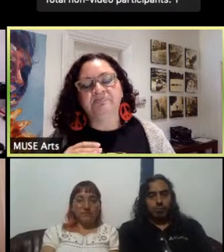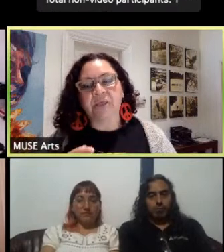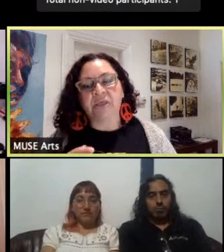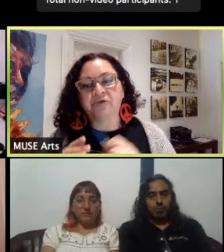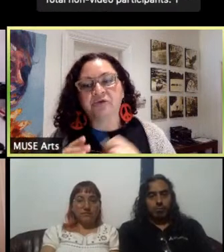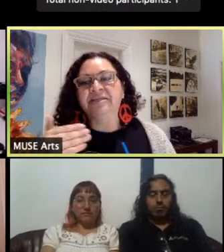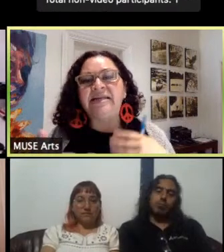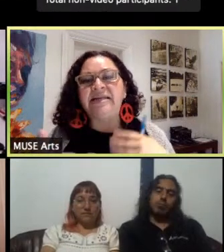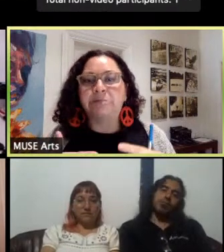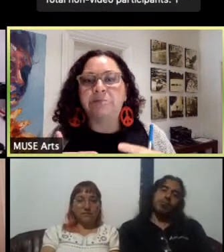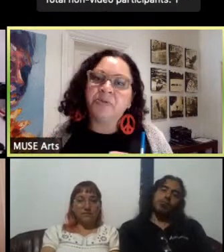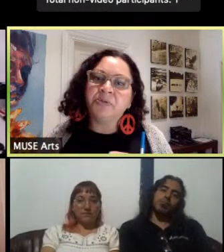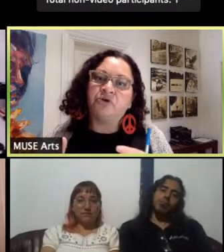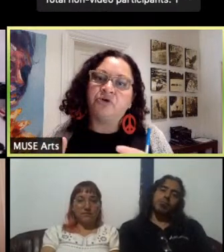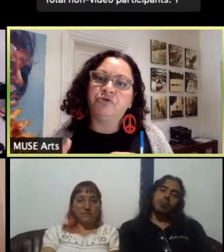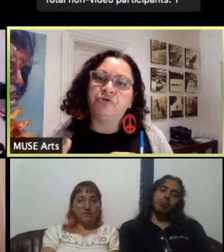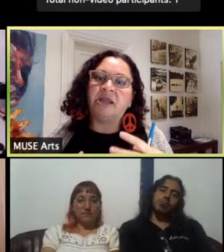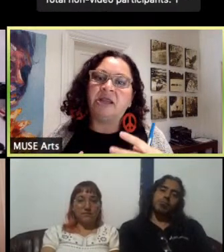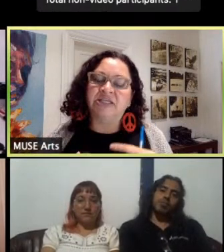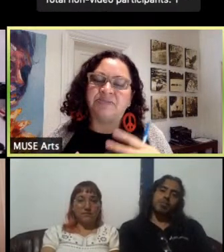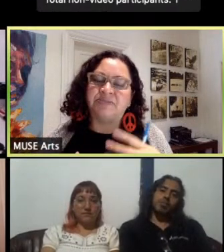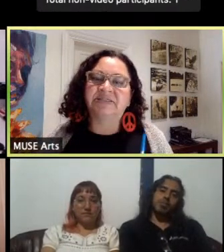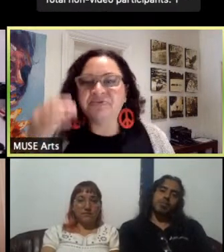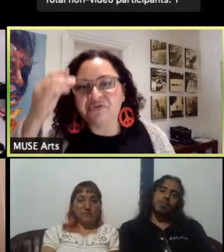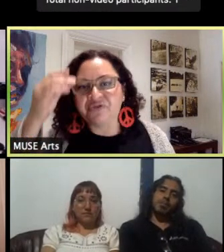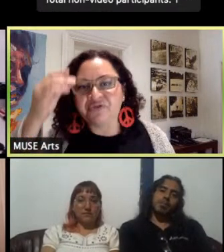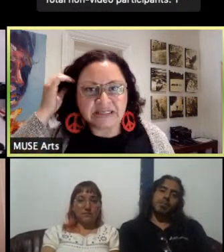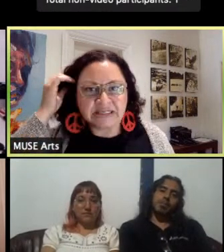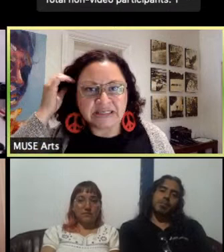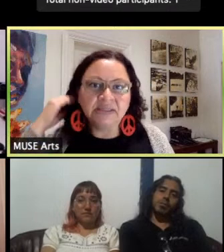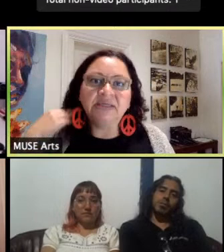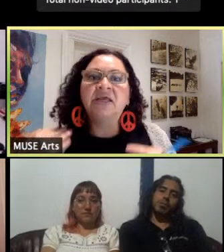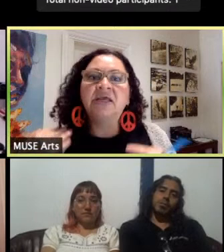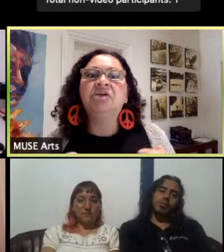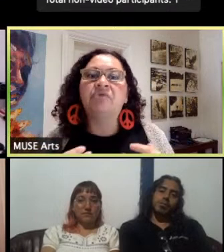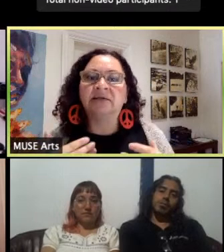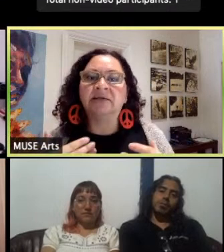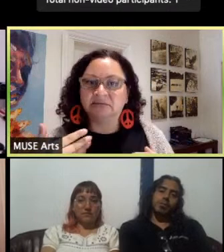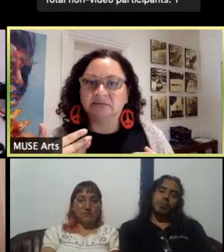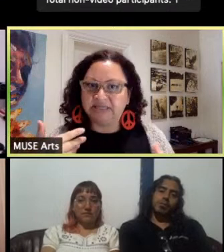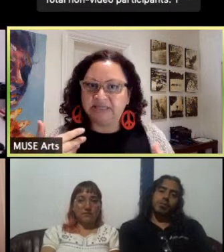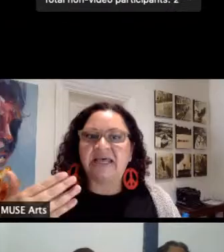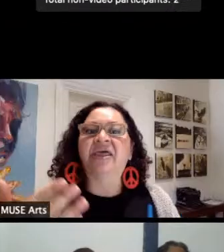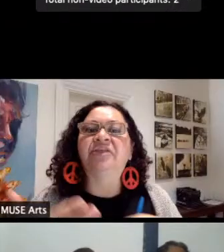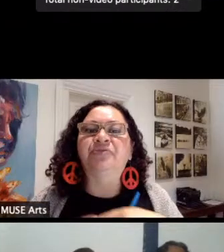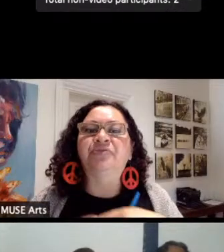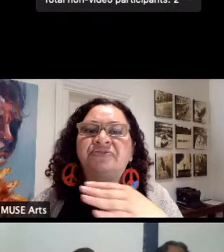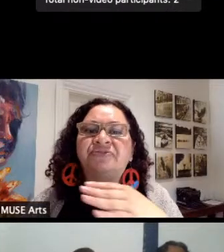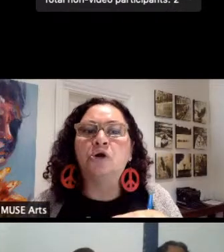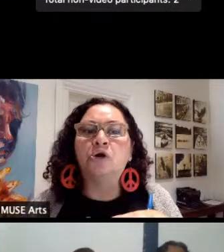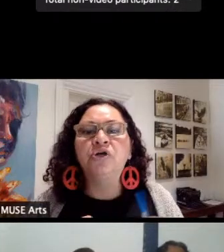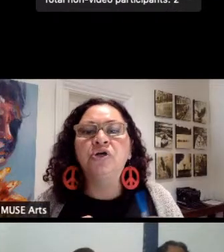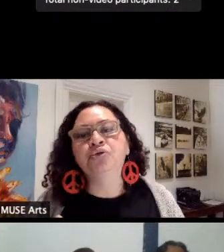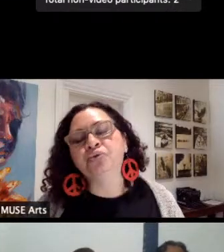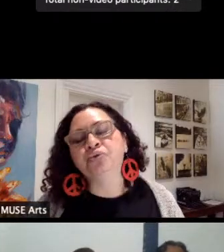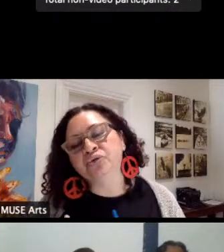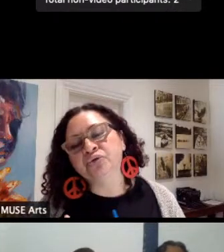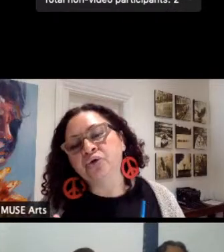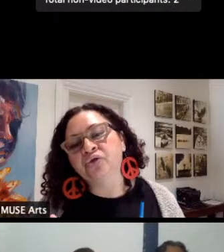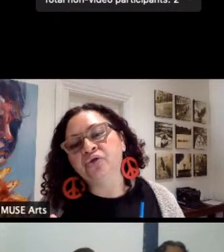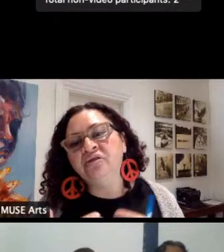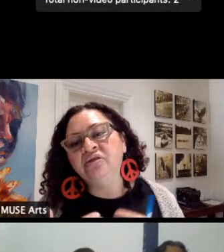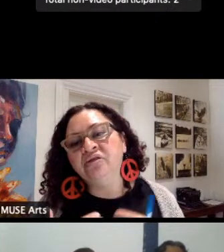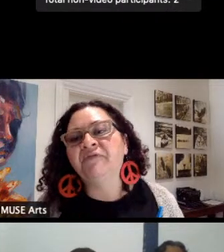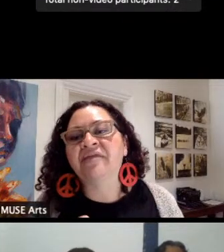stop creating spaces for peace building. It was just that they transformed to something different that